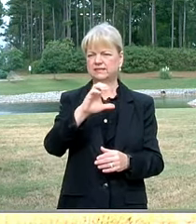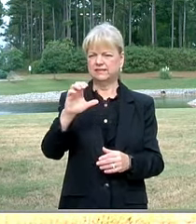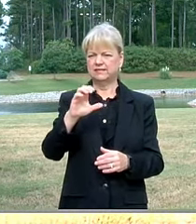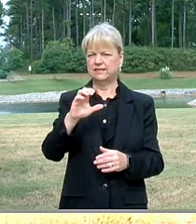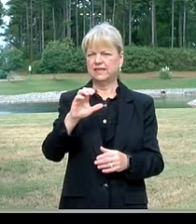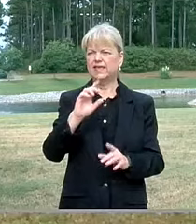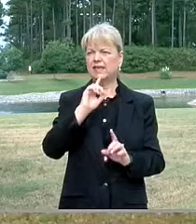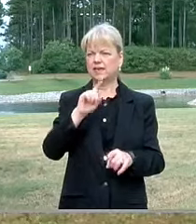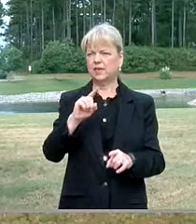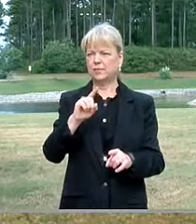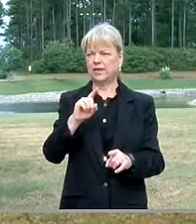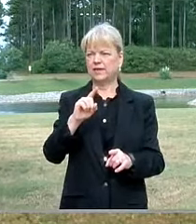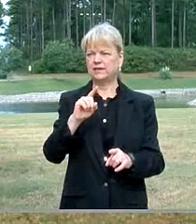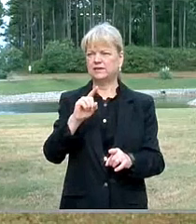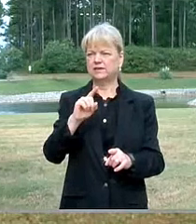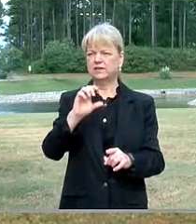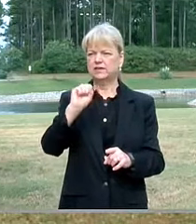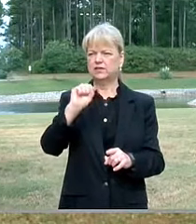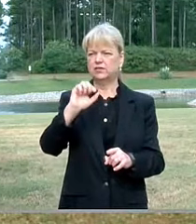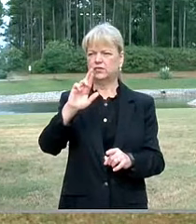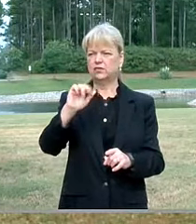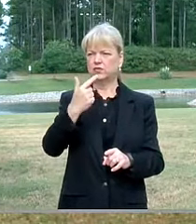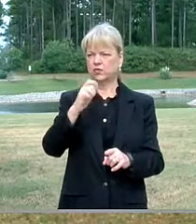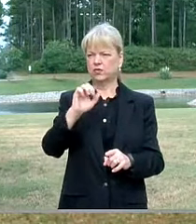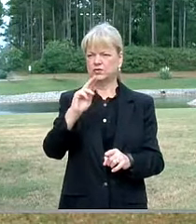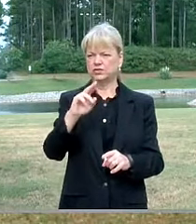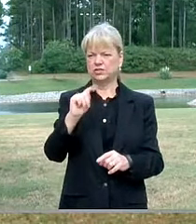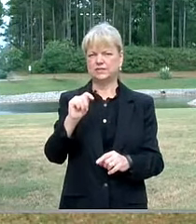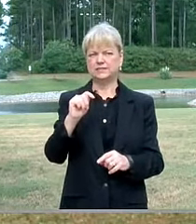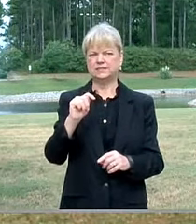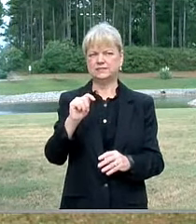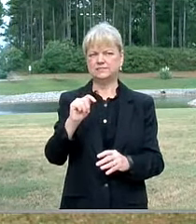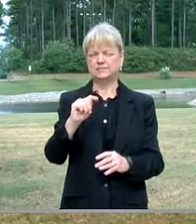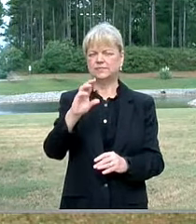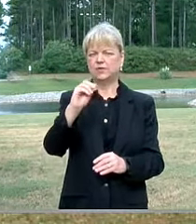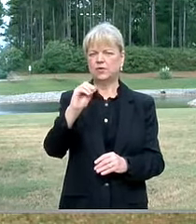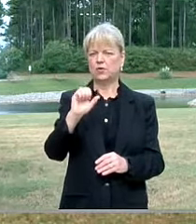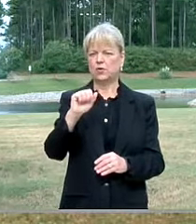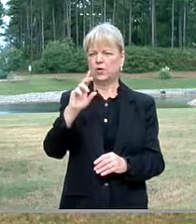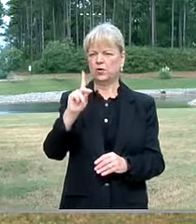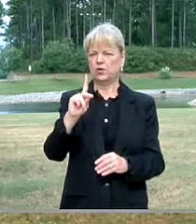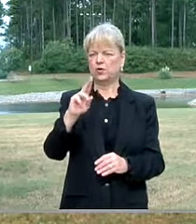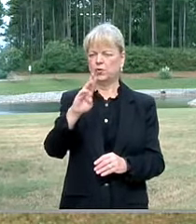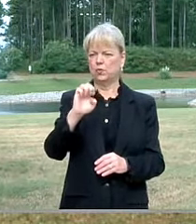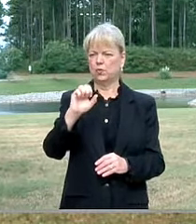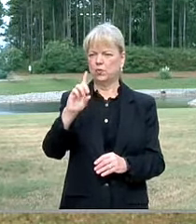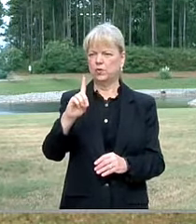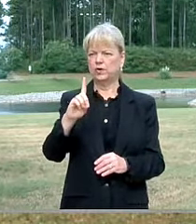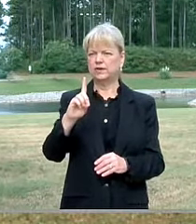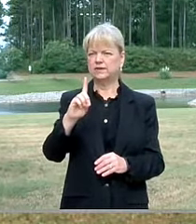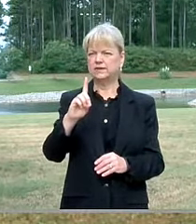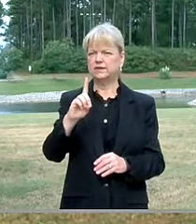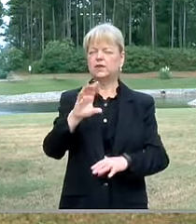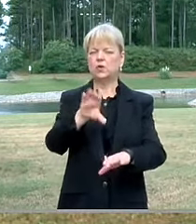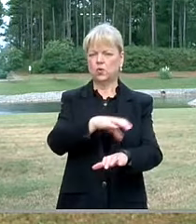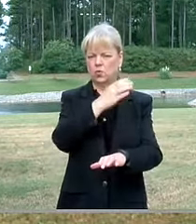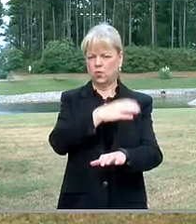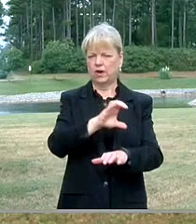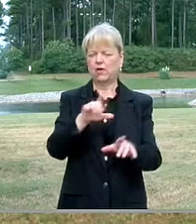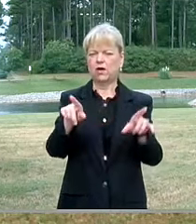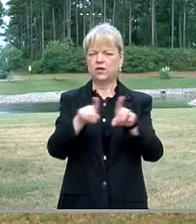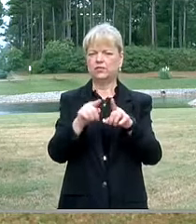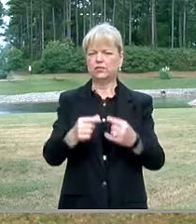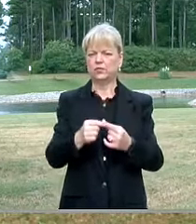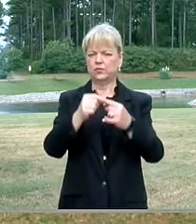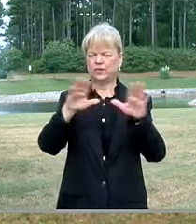Major. Ms. Akayla Bailey, Oakwood University Aeolians Choir. We also extend a special